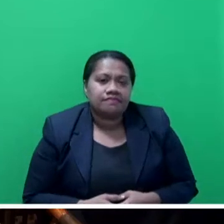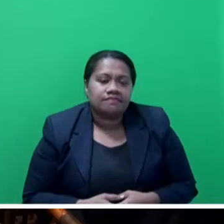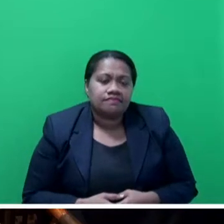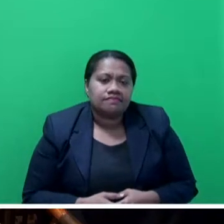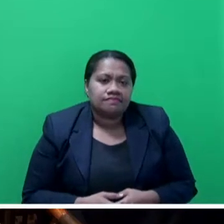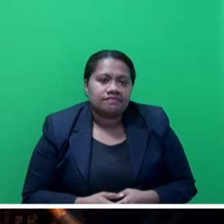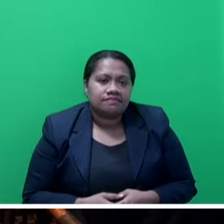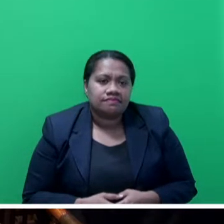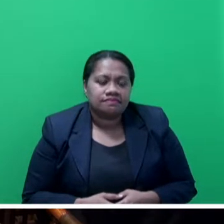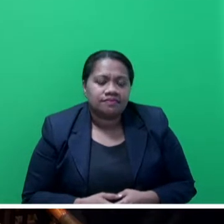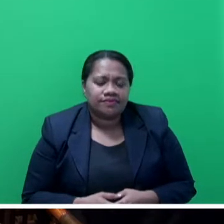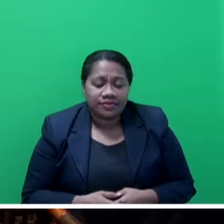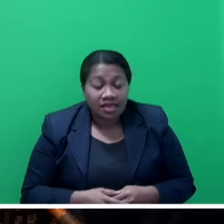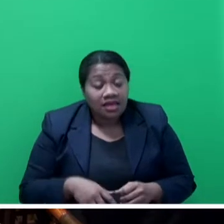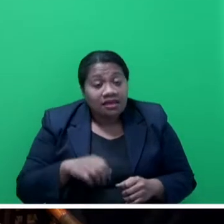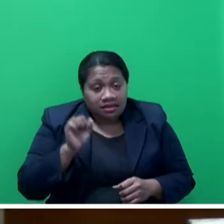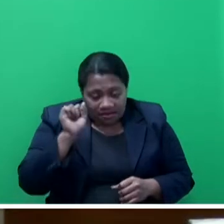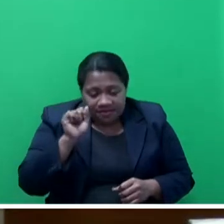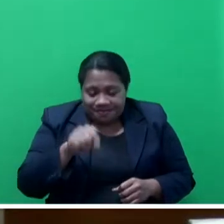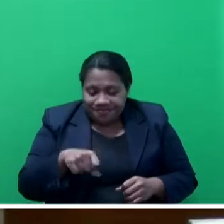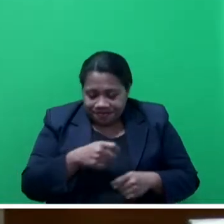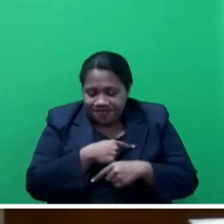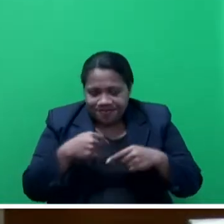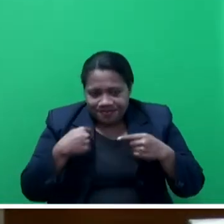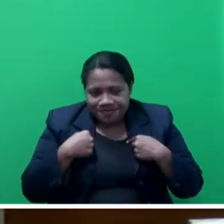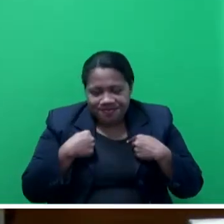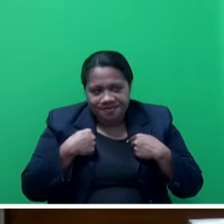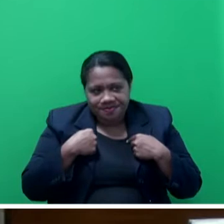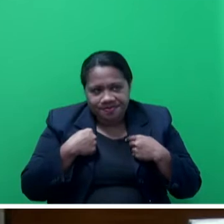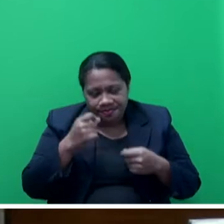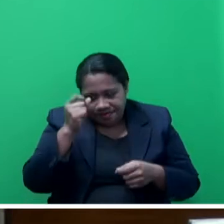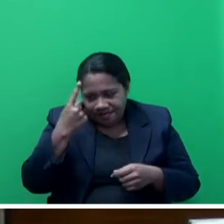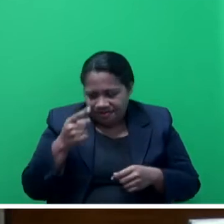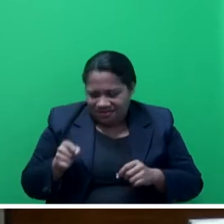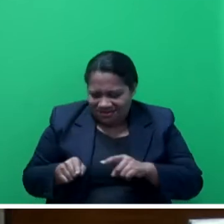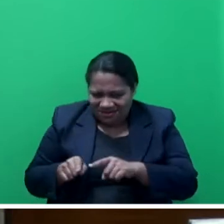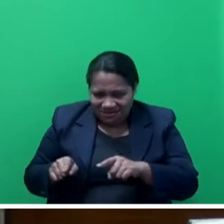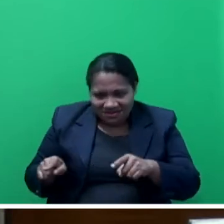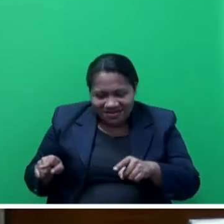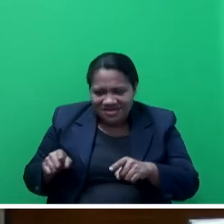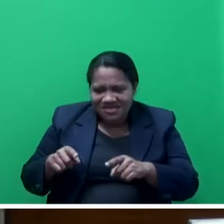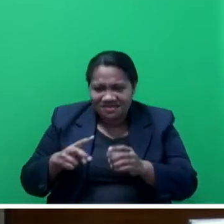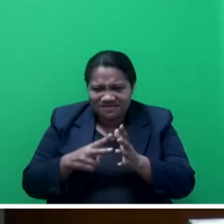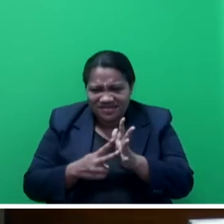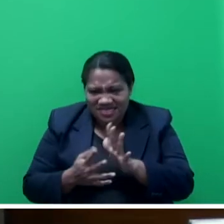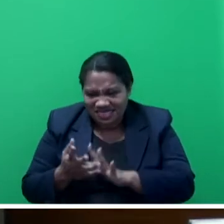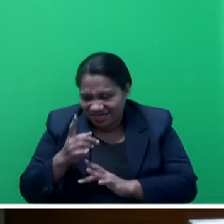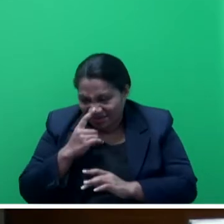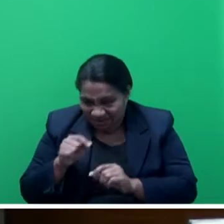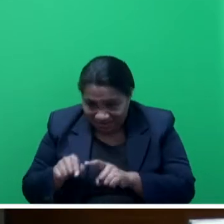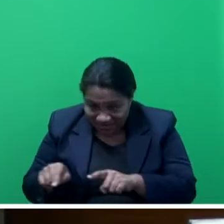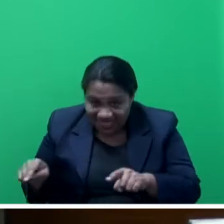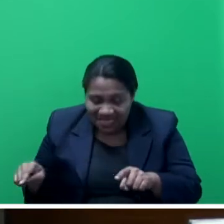Mr. Speaker, say yes, we do have a understanding with the villagers that they will protect the site. There's